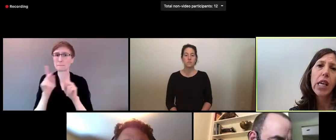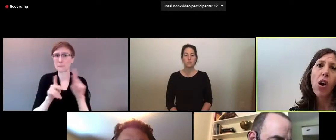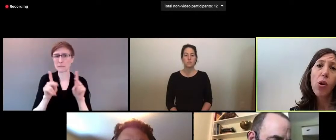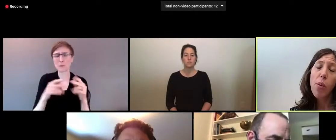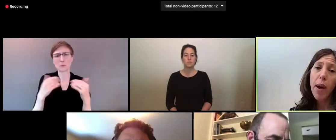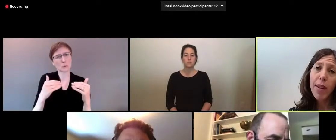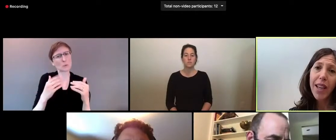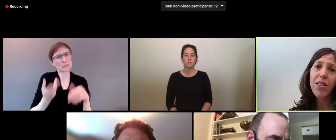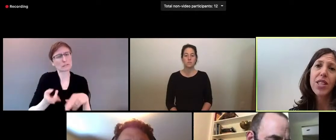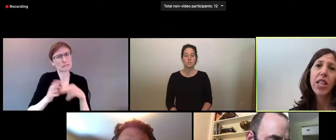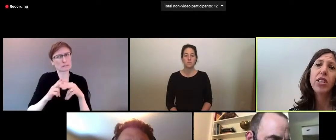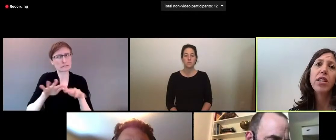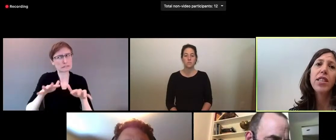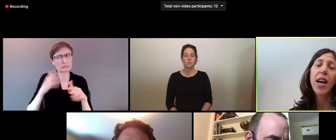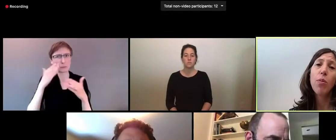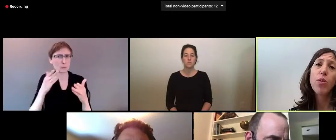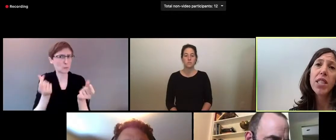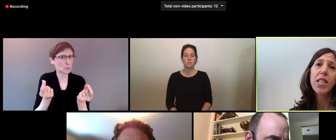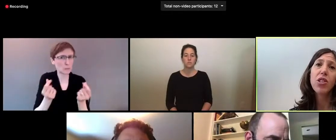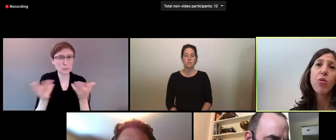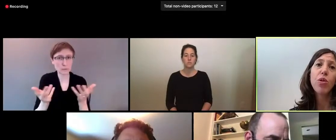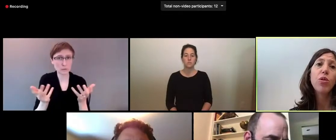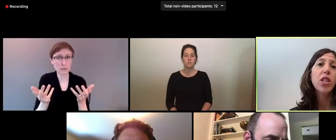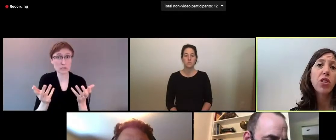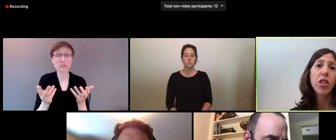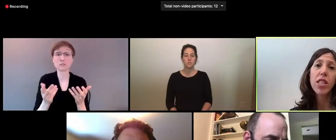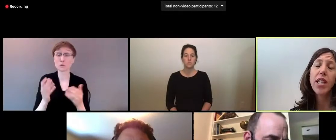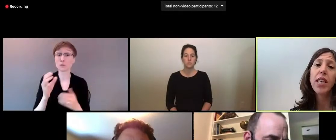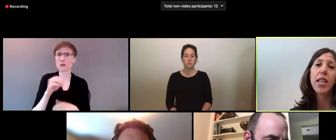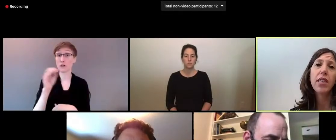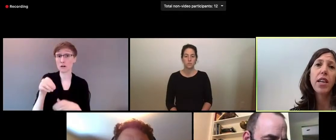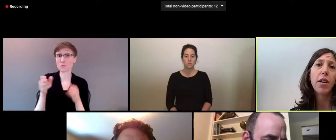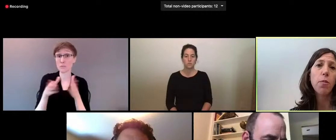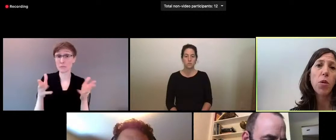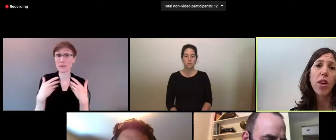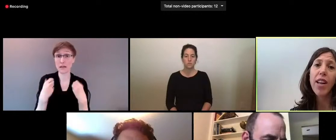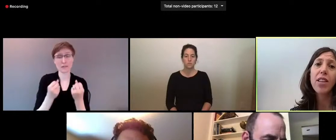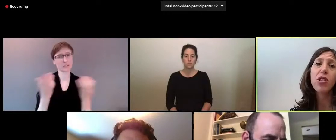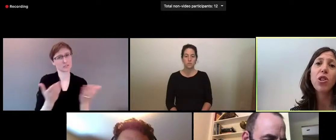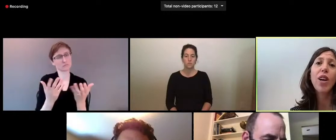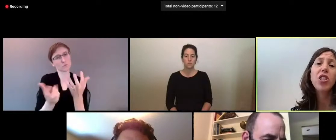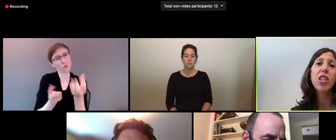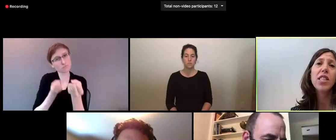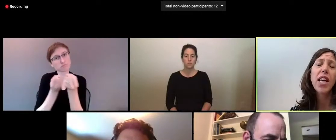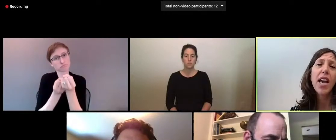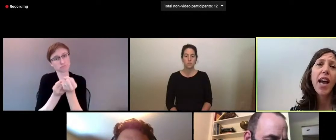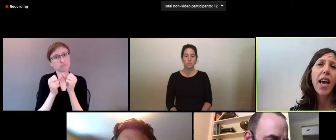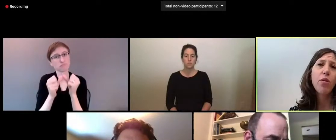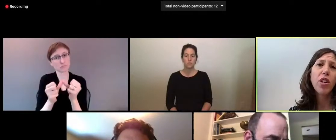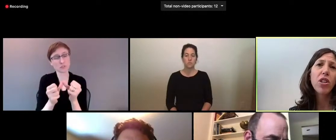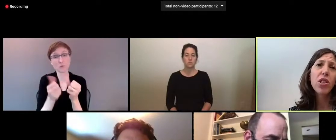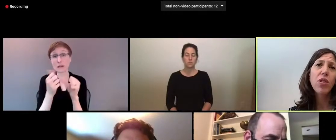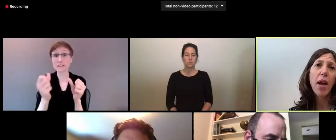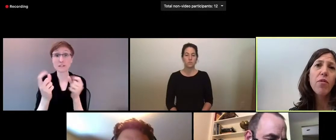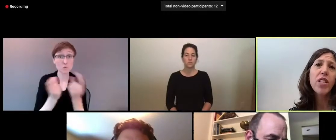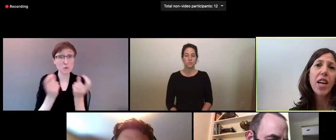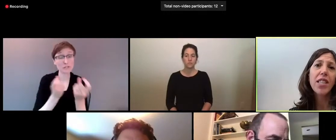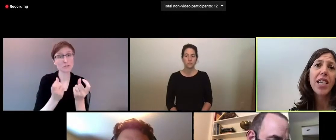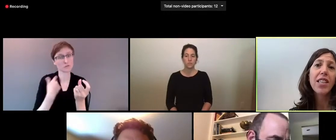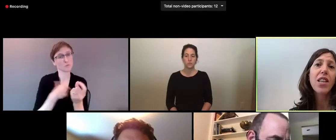anxiety. Ottawa Public Health is here to help residents through uncertainty, and we're here to answer questions. And we're